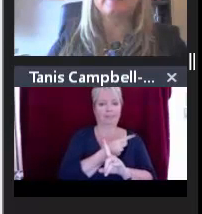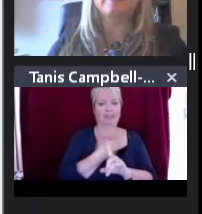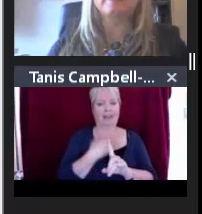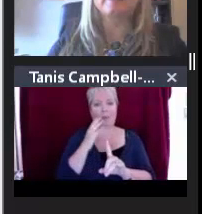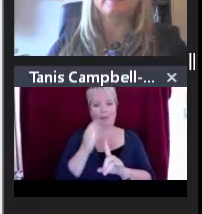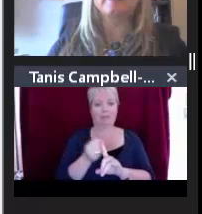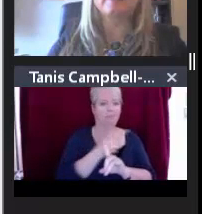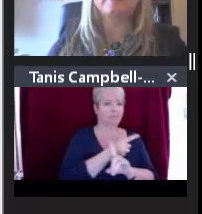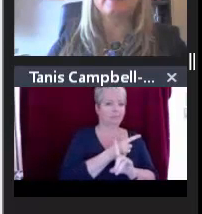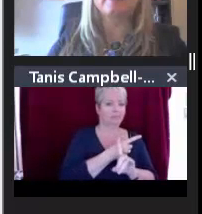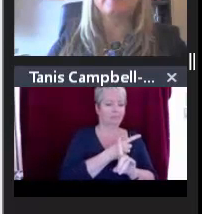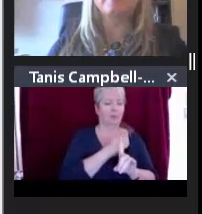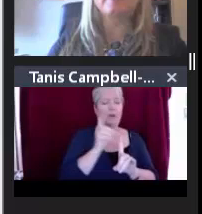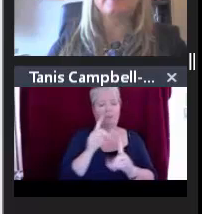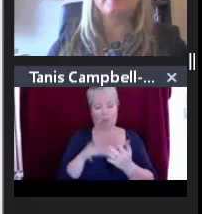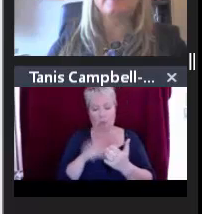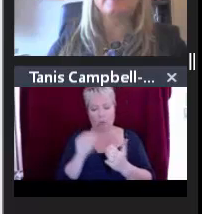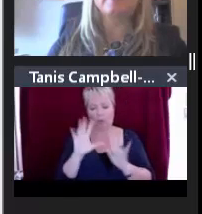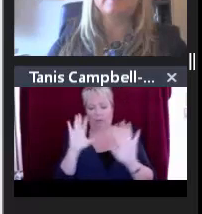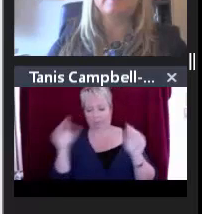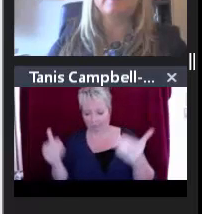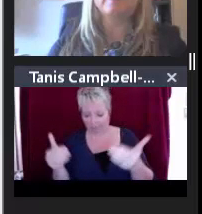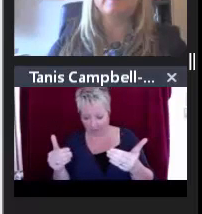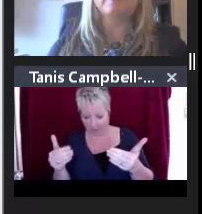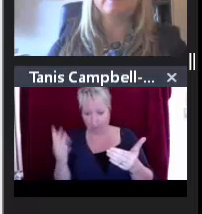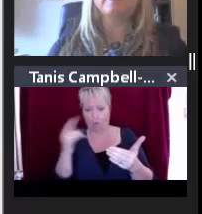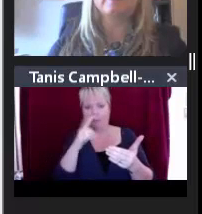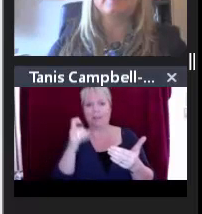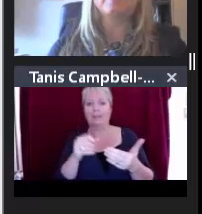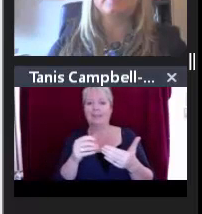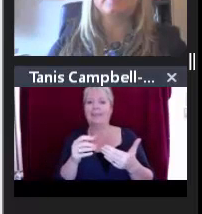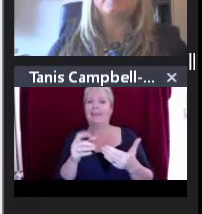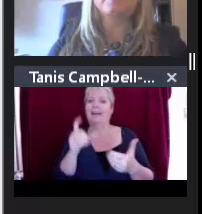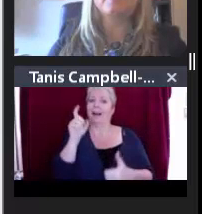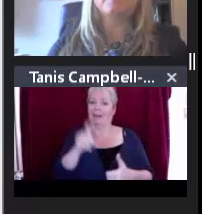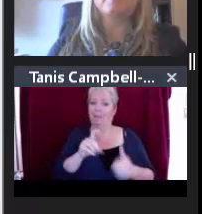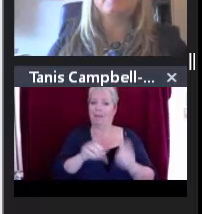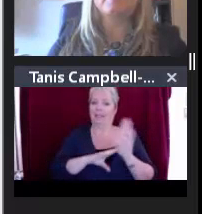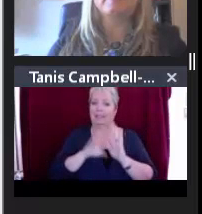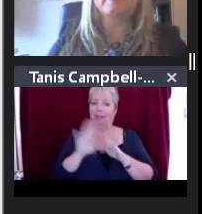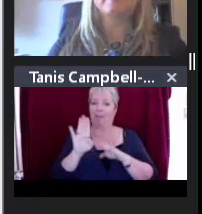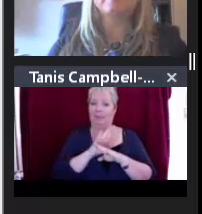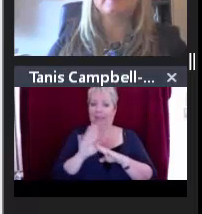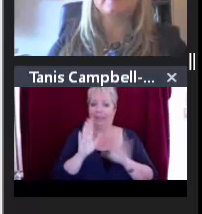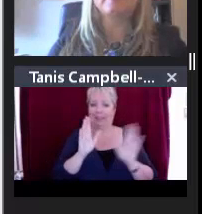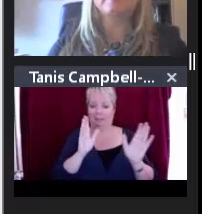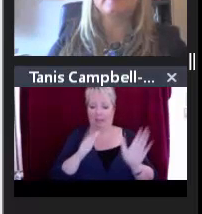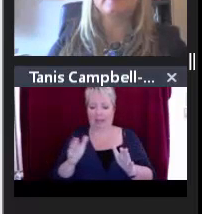when you have to develop a business that is focused on